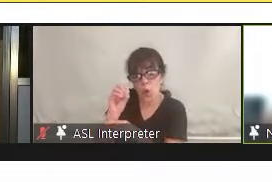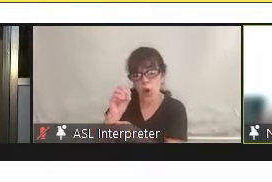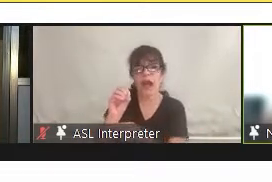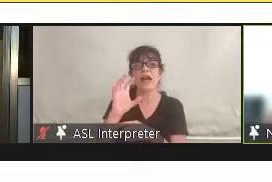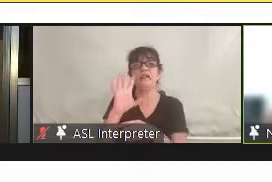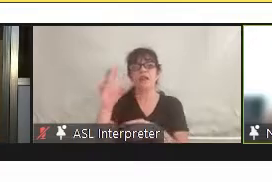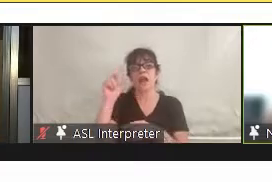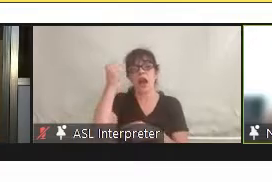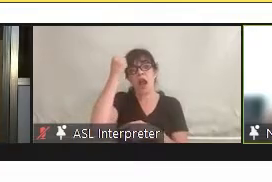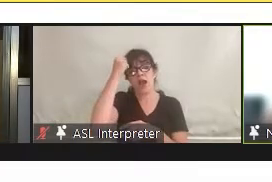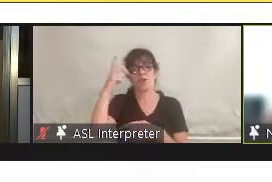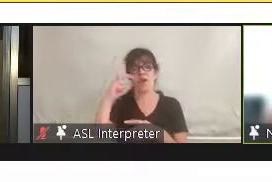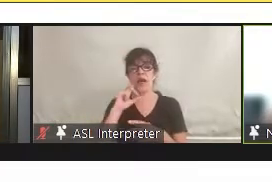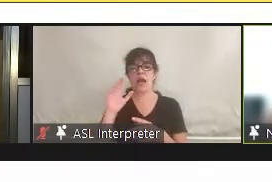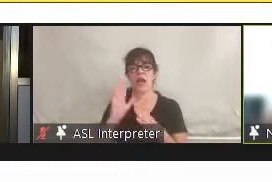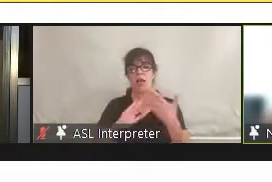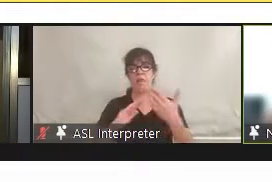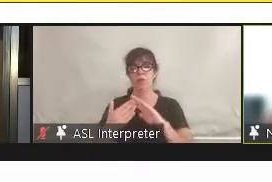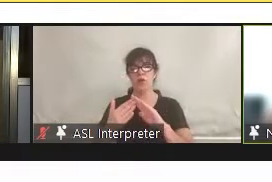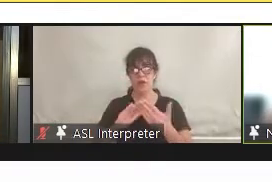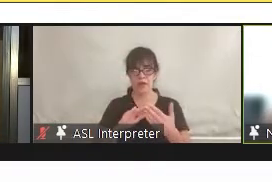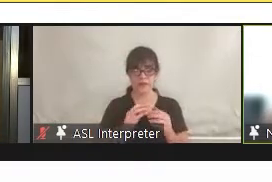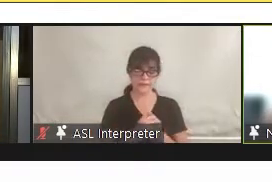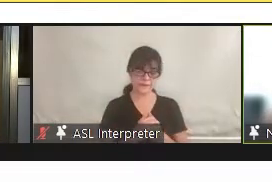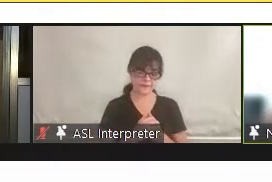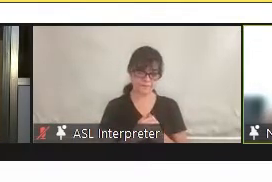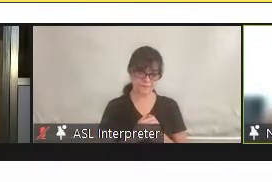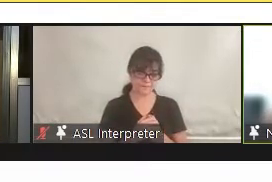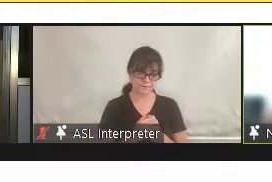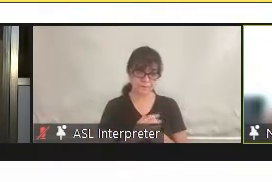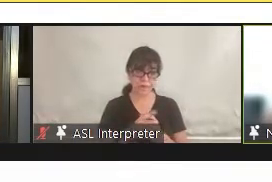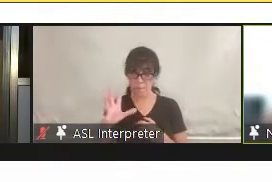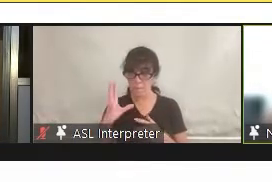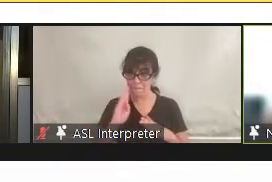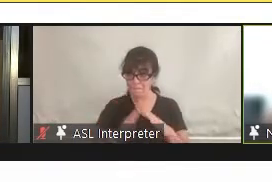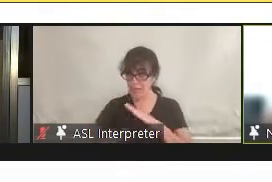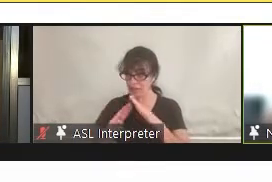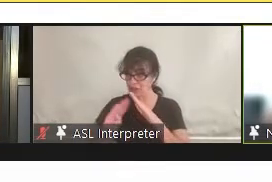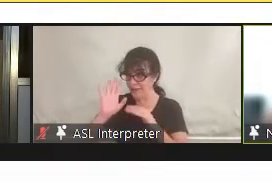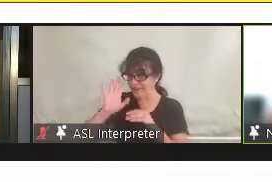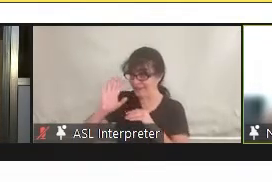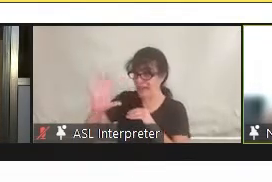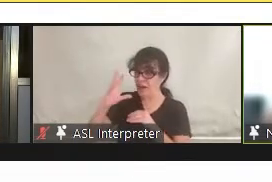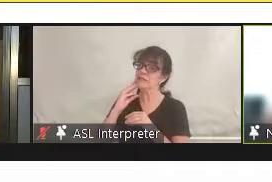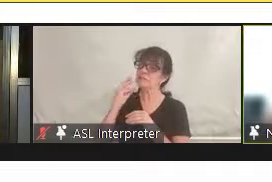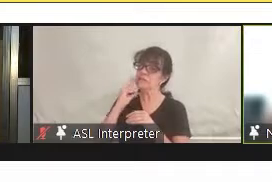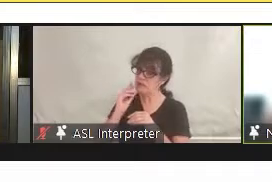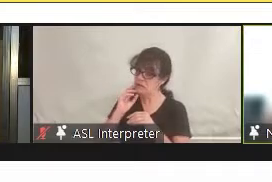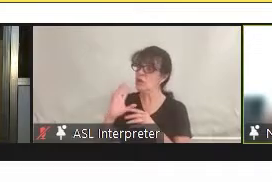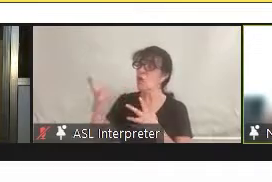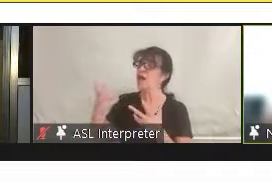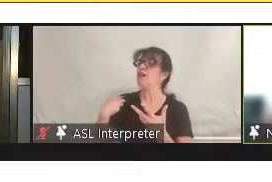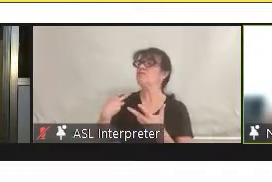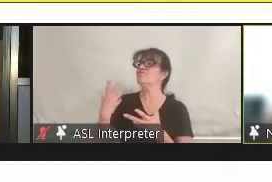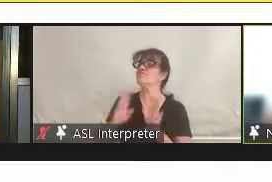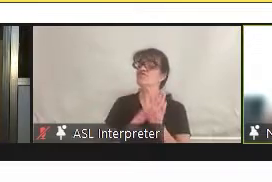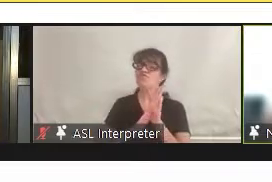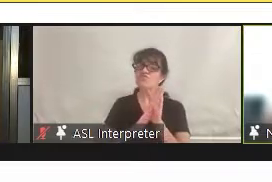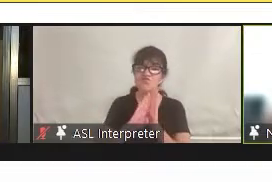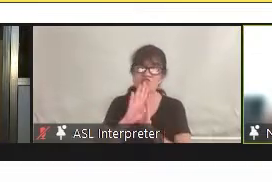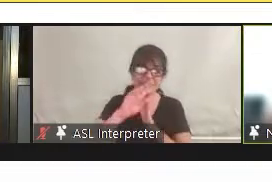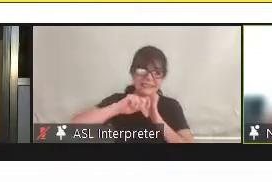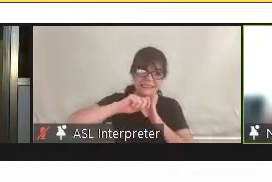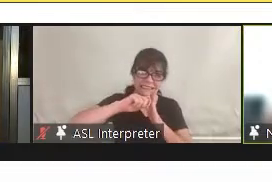also communities. And based on these learning experiences, they develop and define some key principles and actions for the